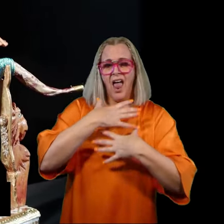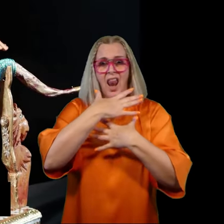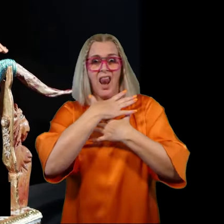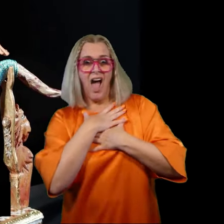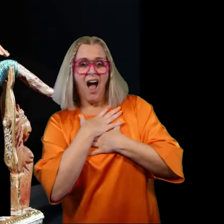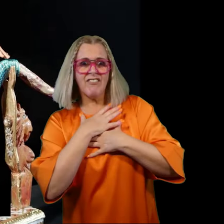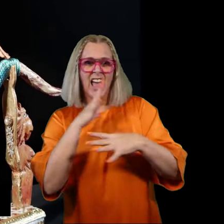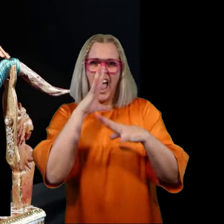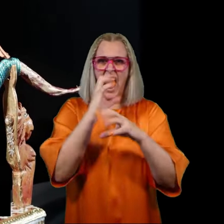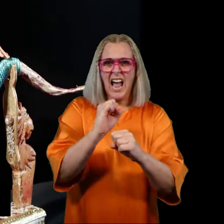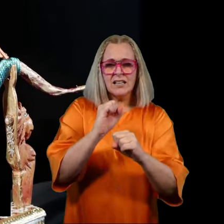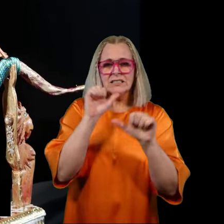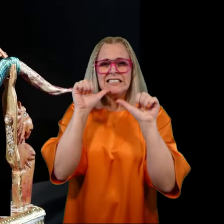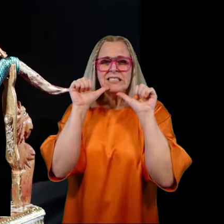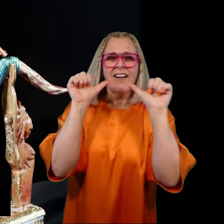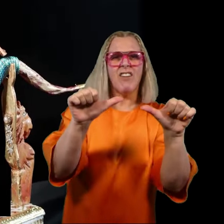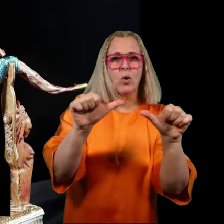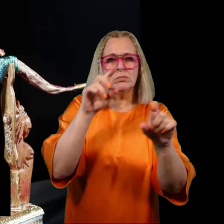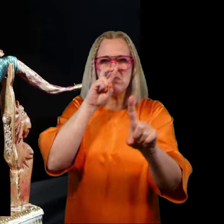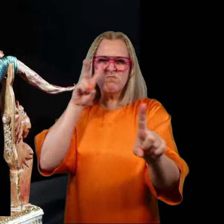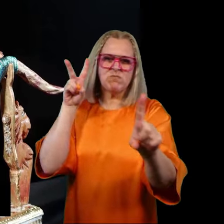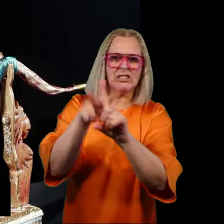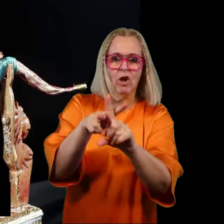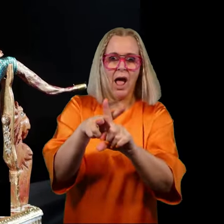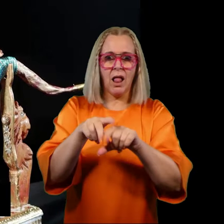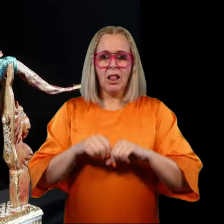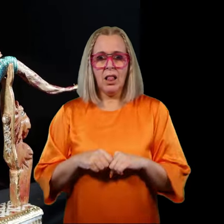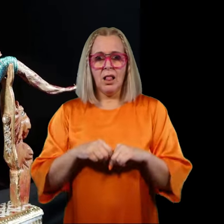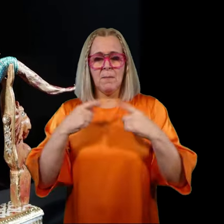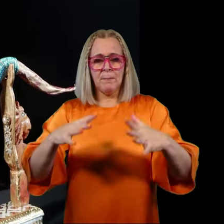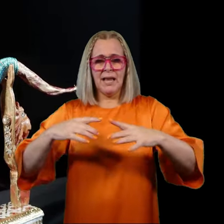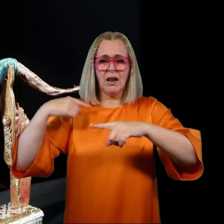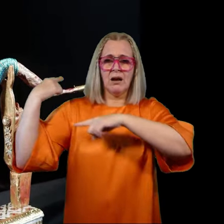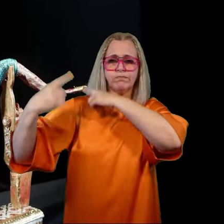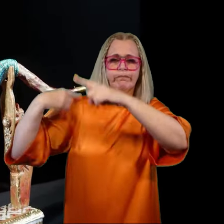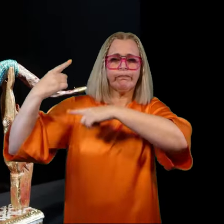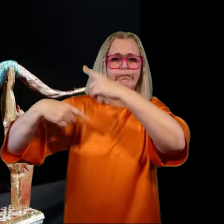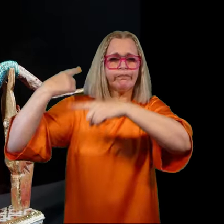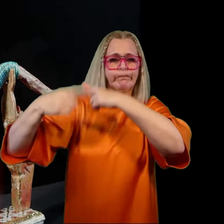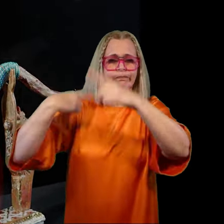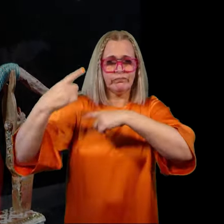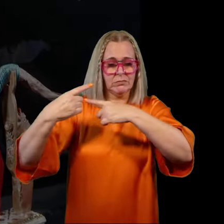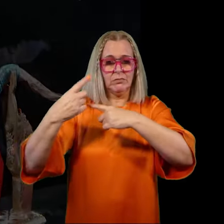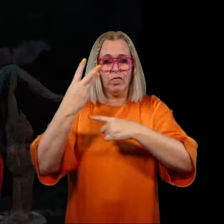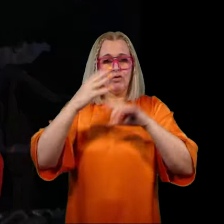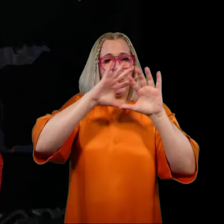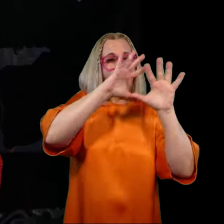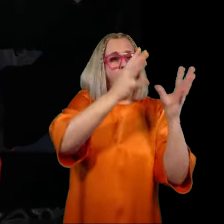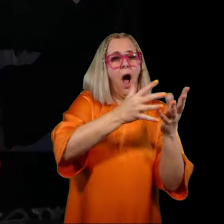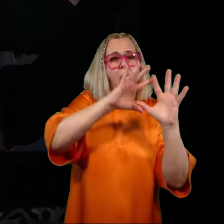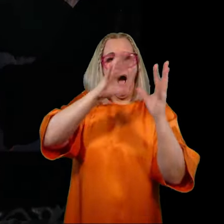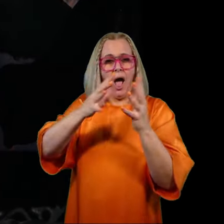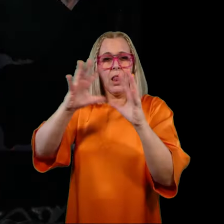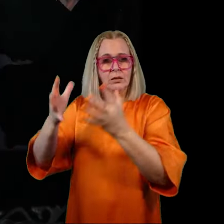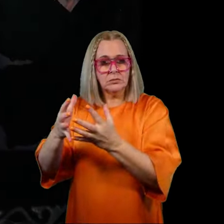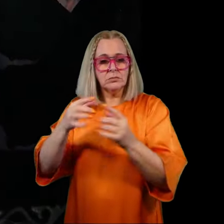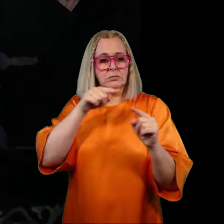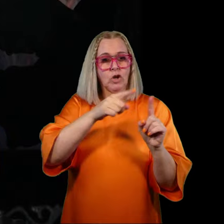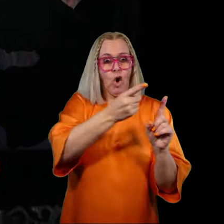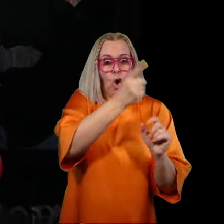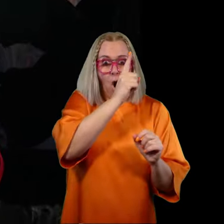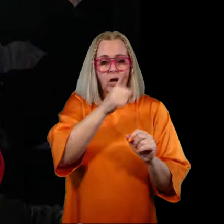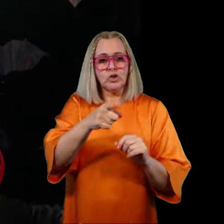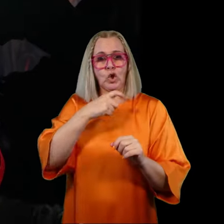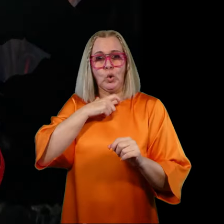It is a tale of courage and fear, love and hate,